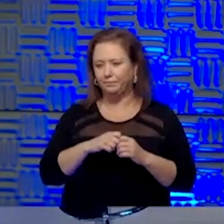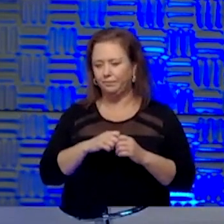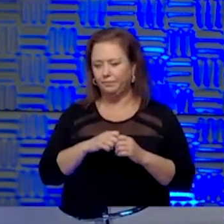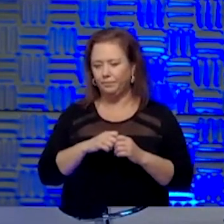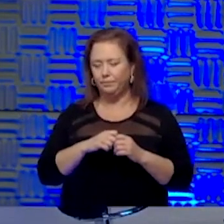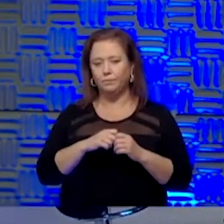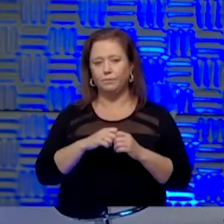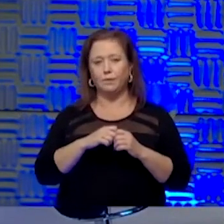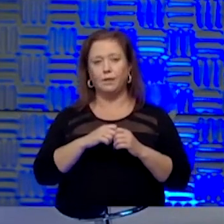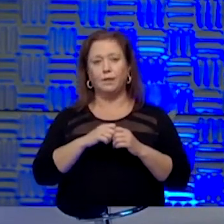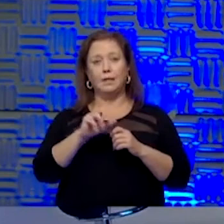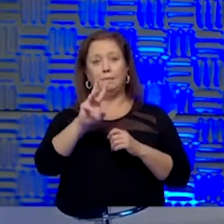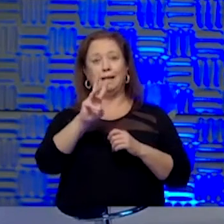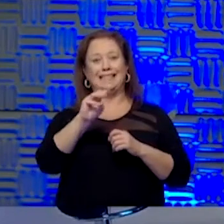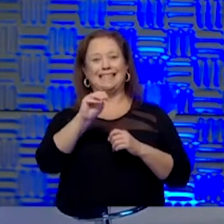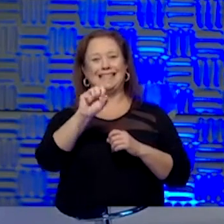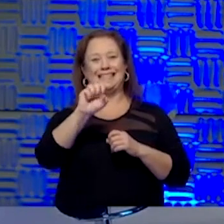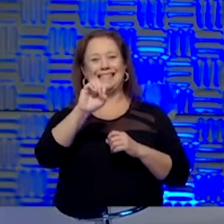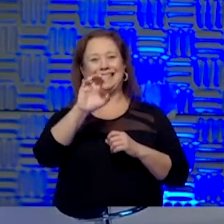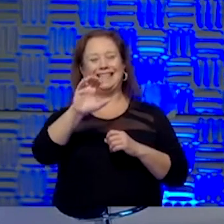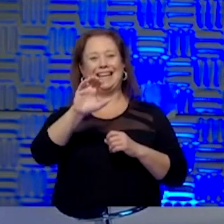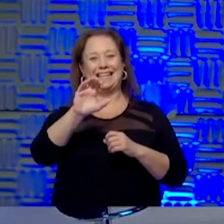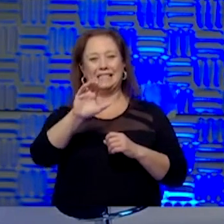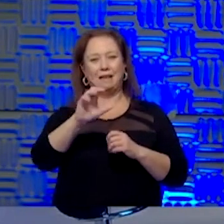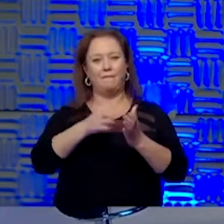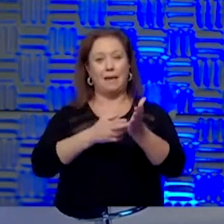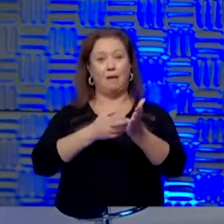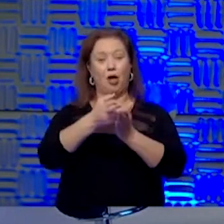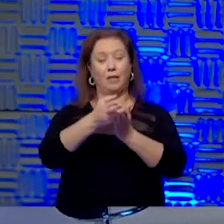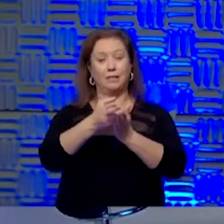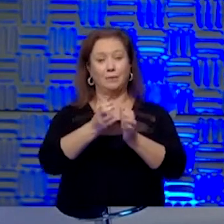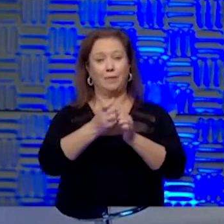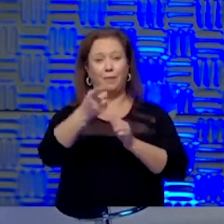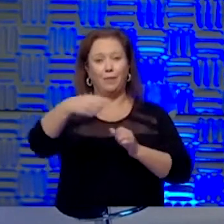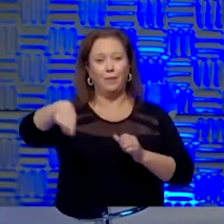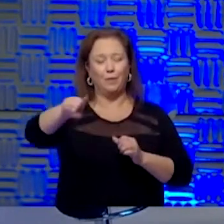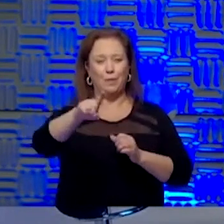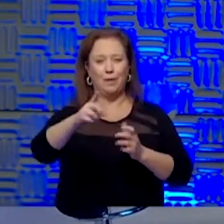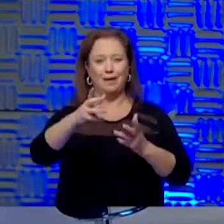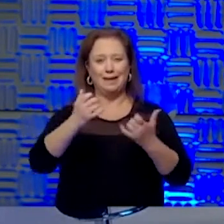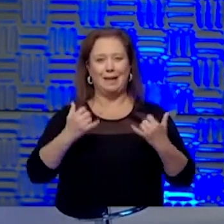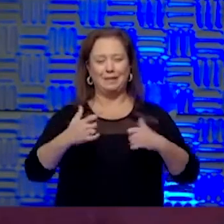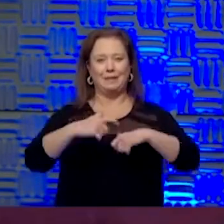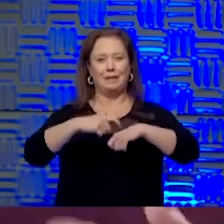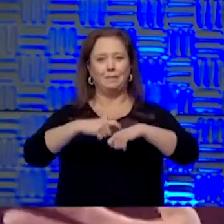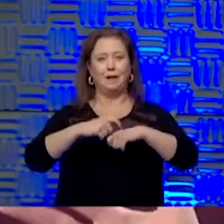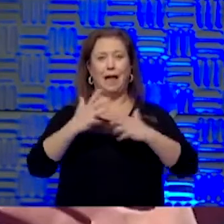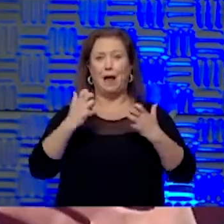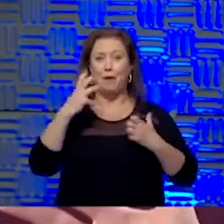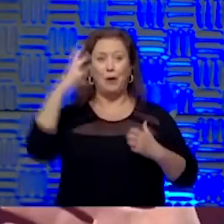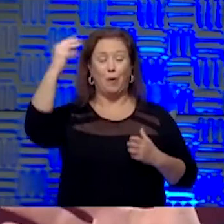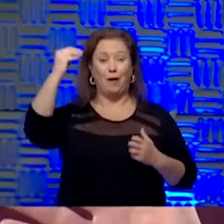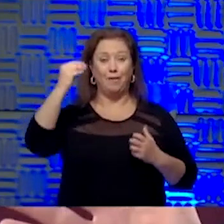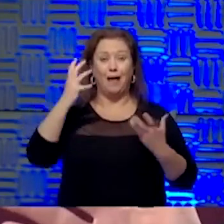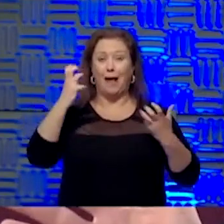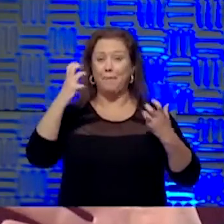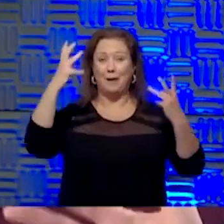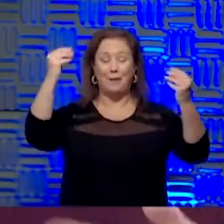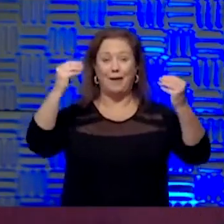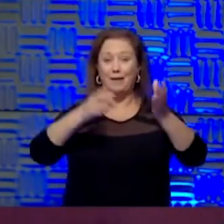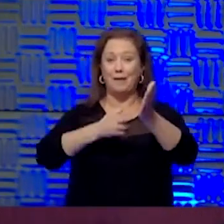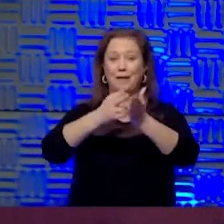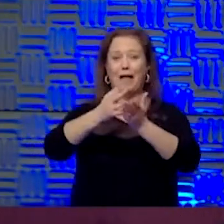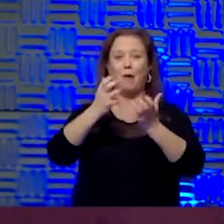right, I get my 60 seconds of raw honesty. So I want to go out. I really want to